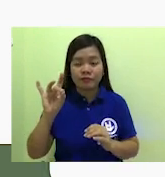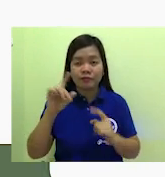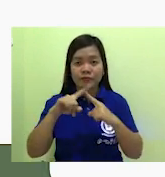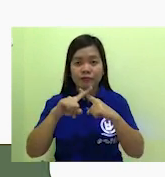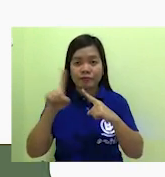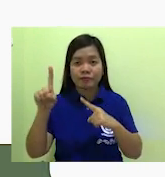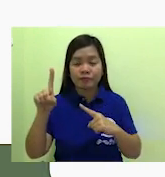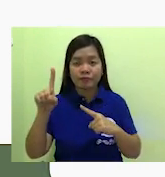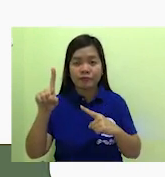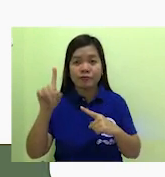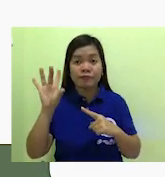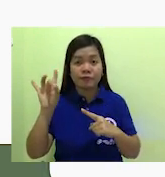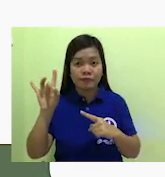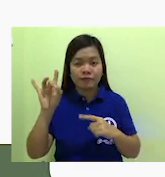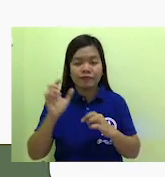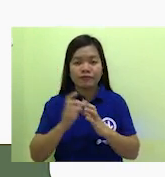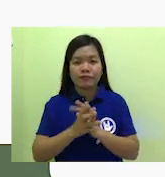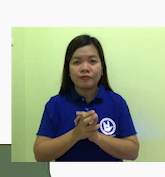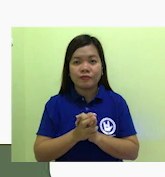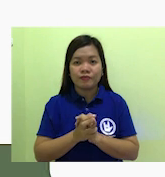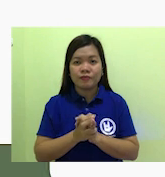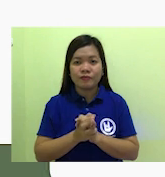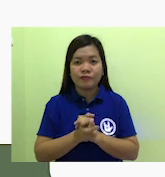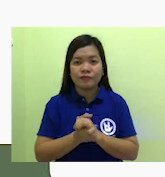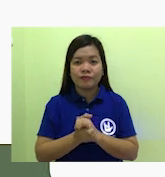8 times 1 is 8.